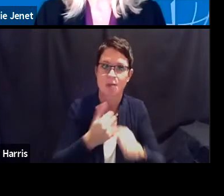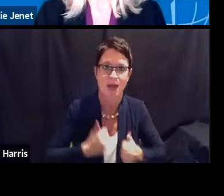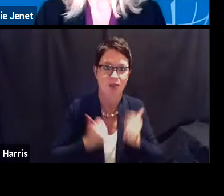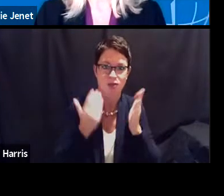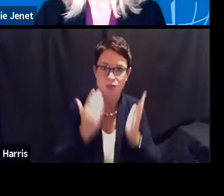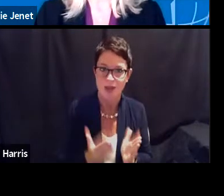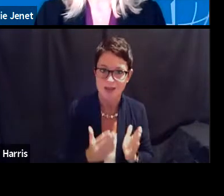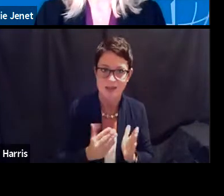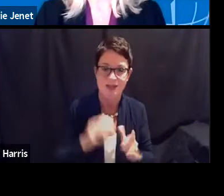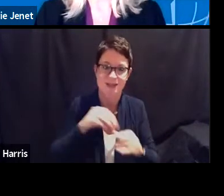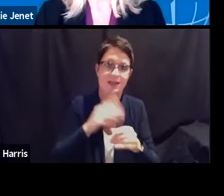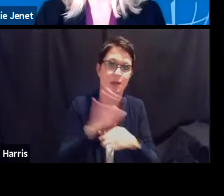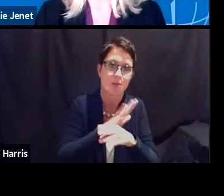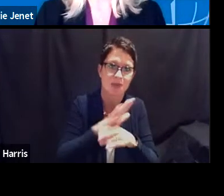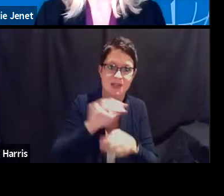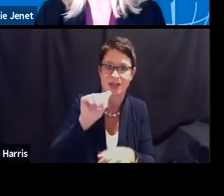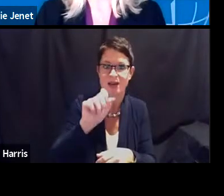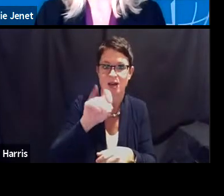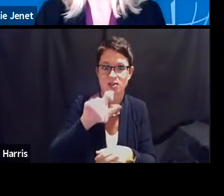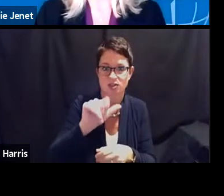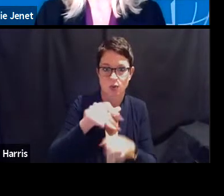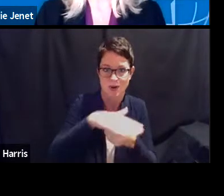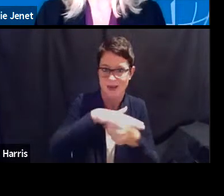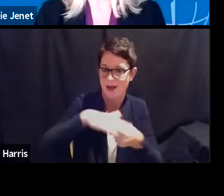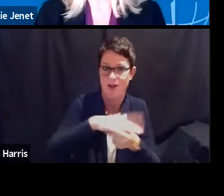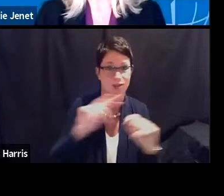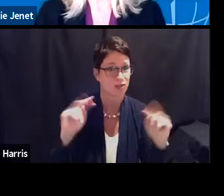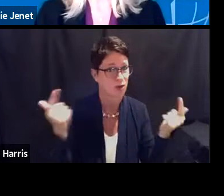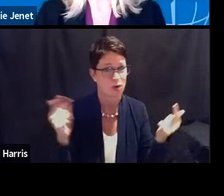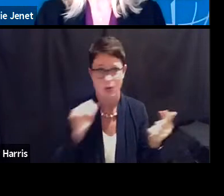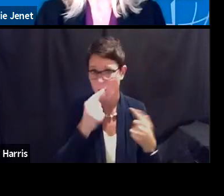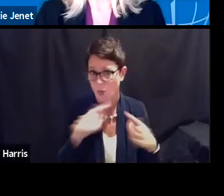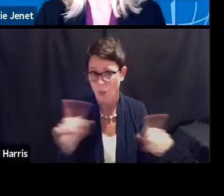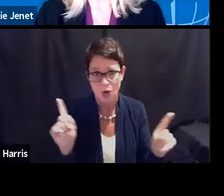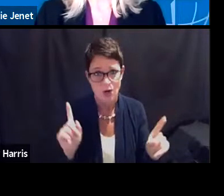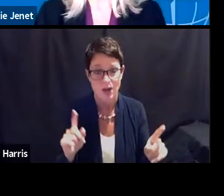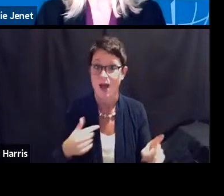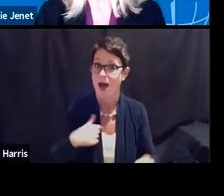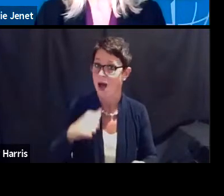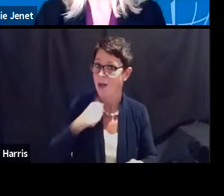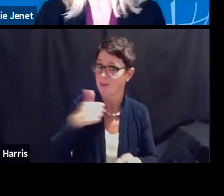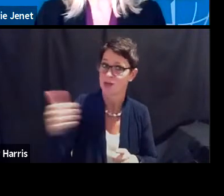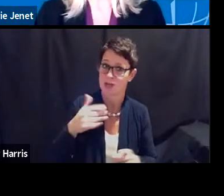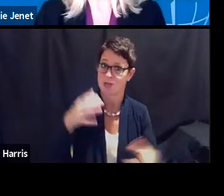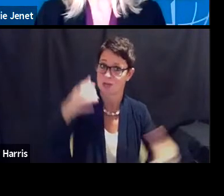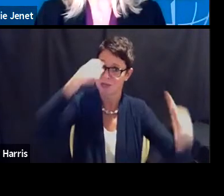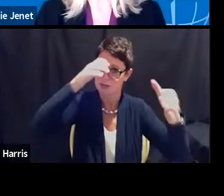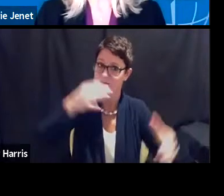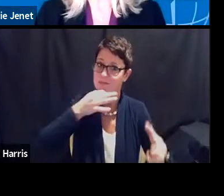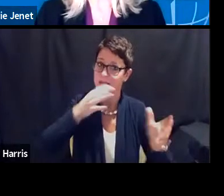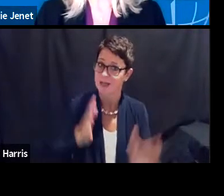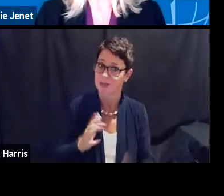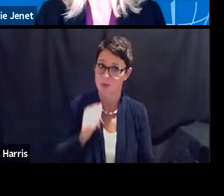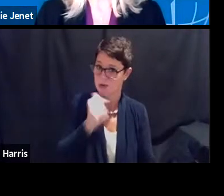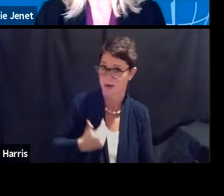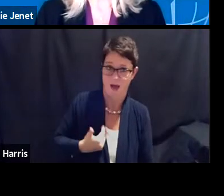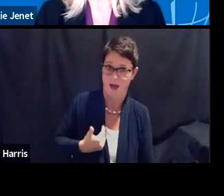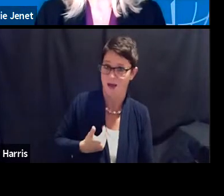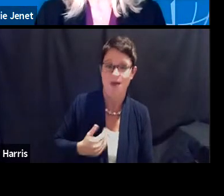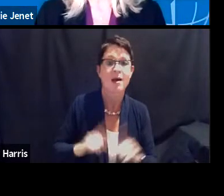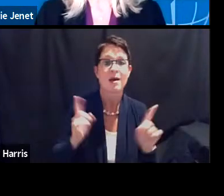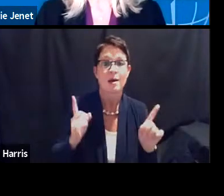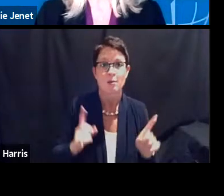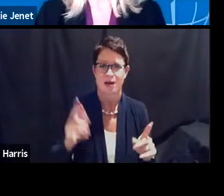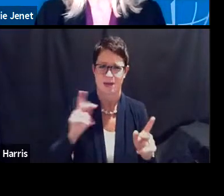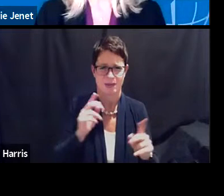busy Astoria area. And I don't think that that's going to work. Like I said, I'm not a transportation expert, but I feel that this plan to have